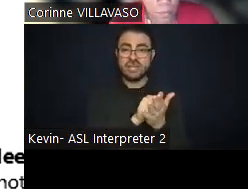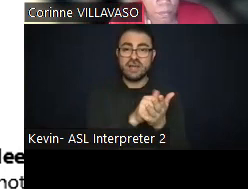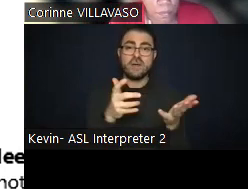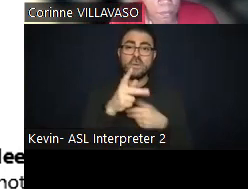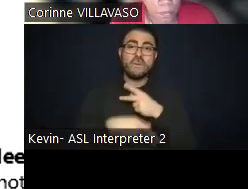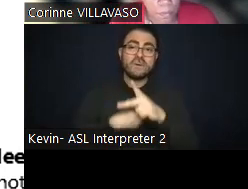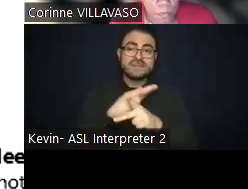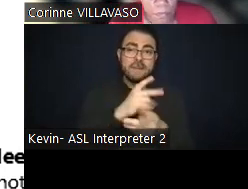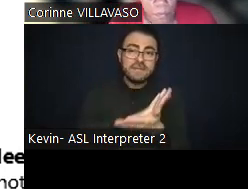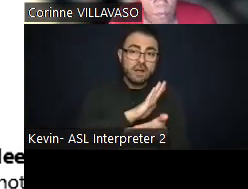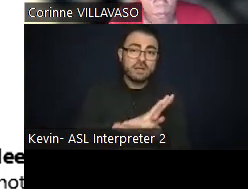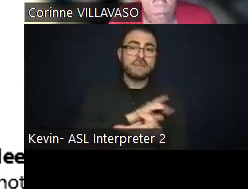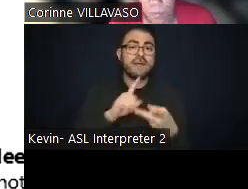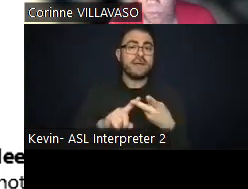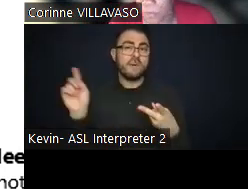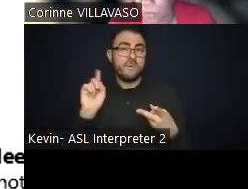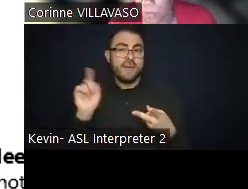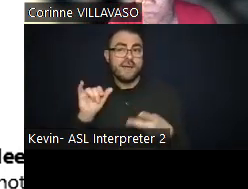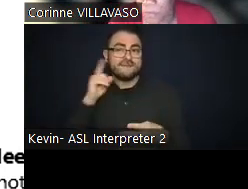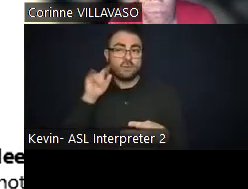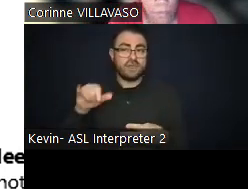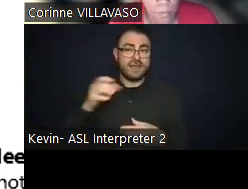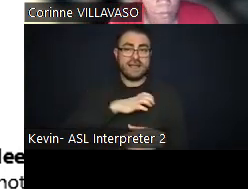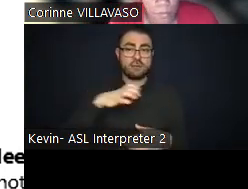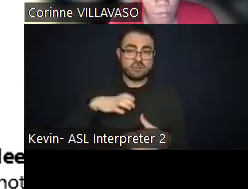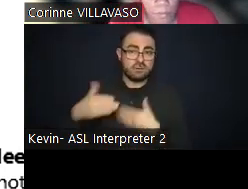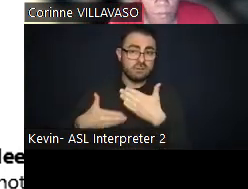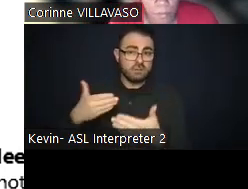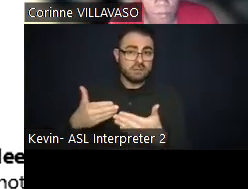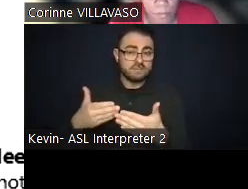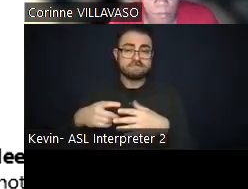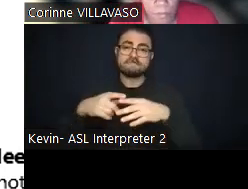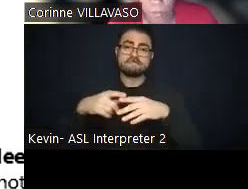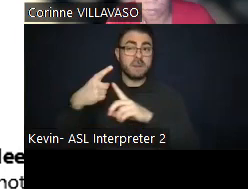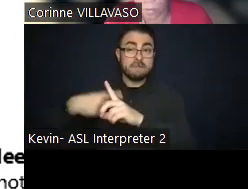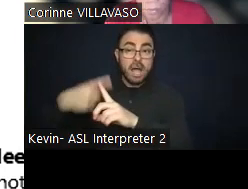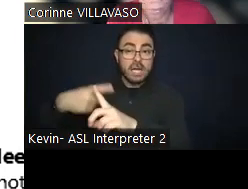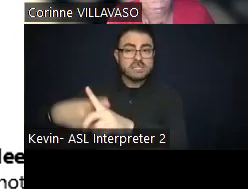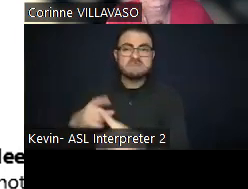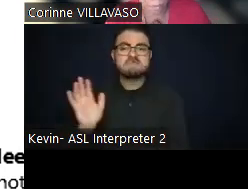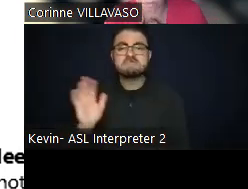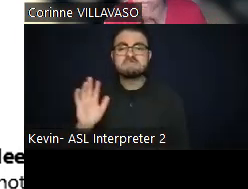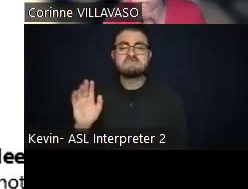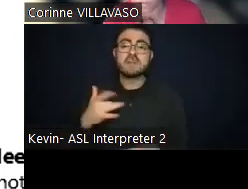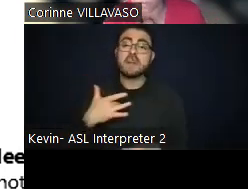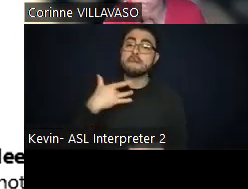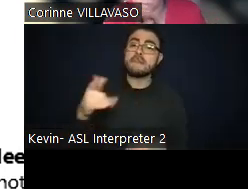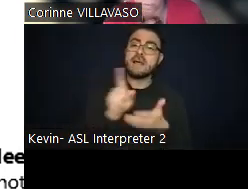where on the agenda it is of council, that can take, it's not months, it's more likely to be measured in